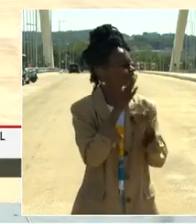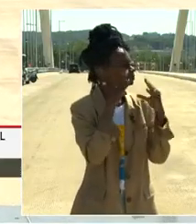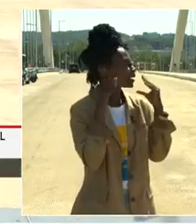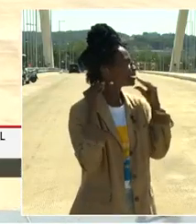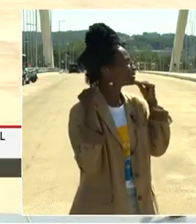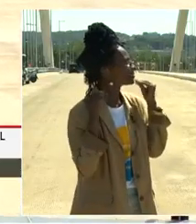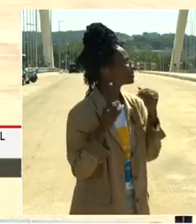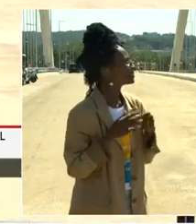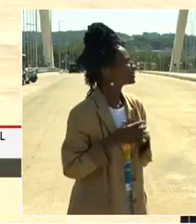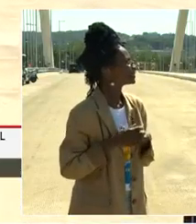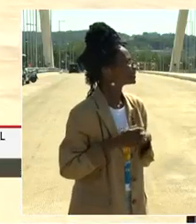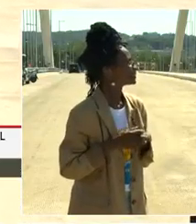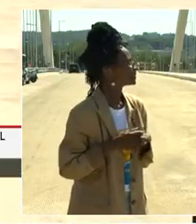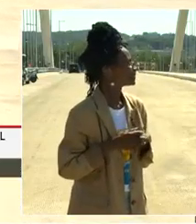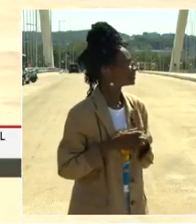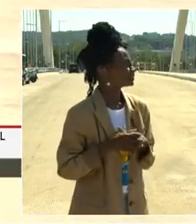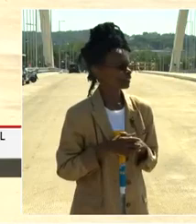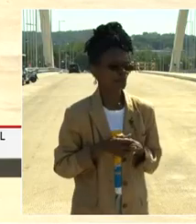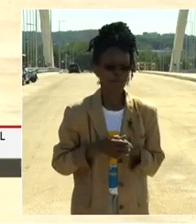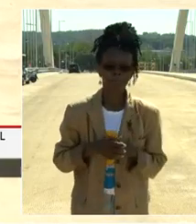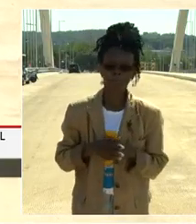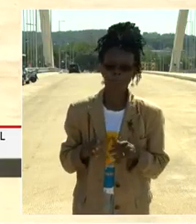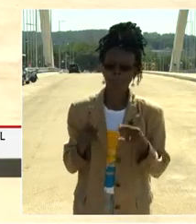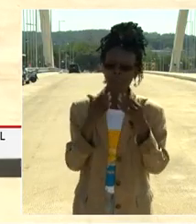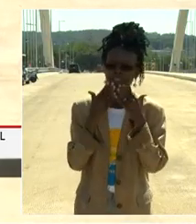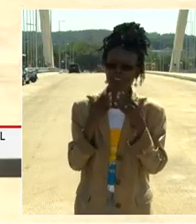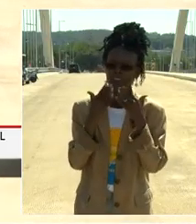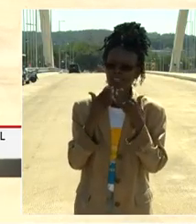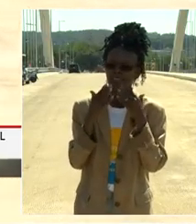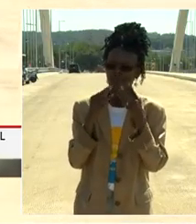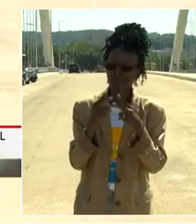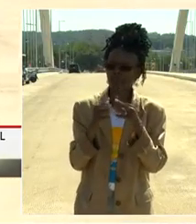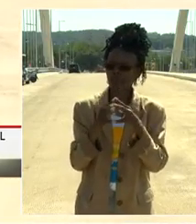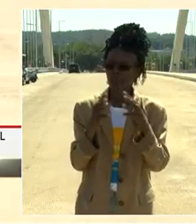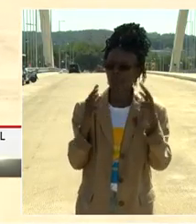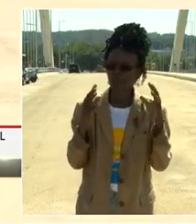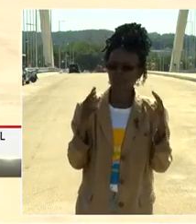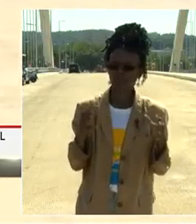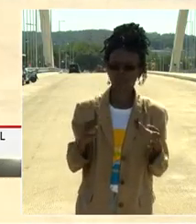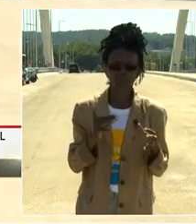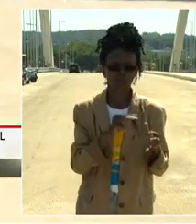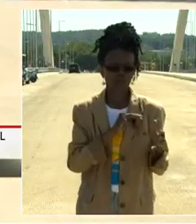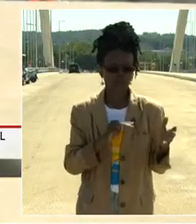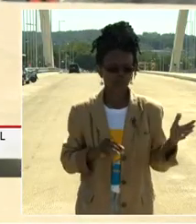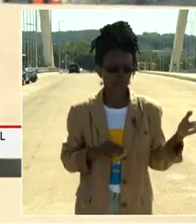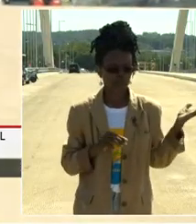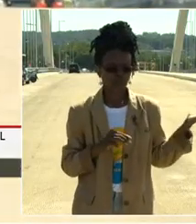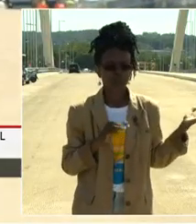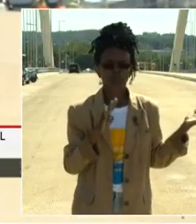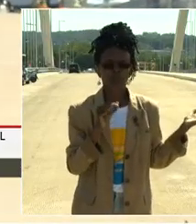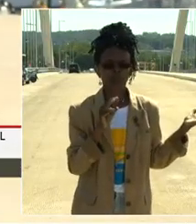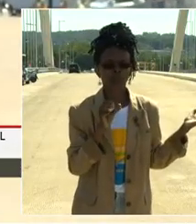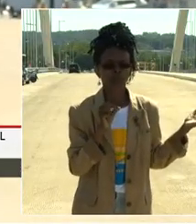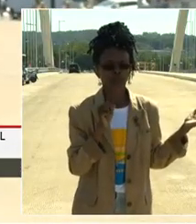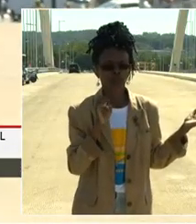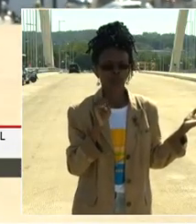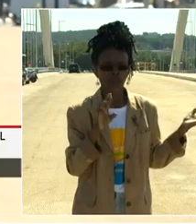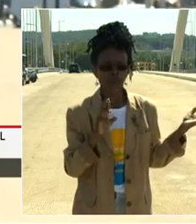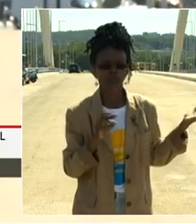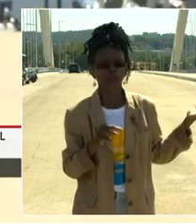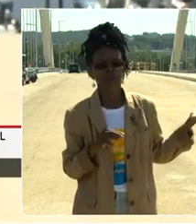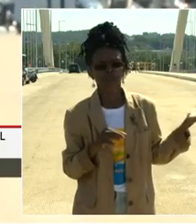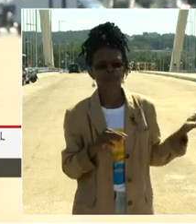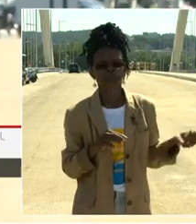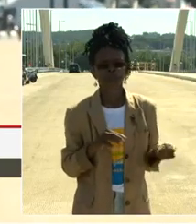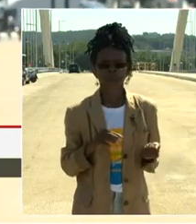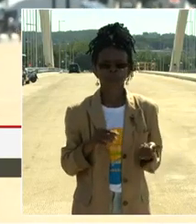Thank you very much, Mayor Muriel Bowser. My good